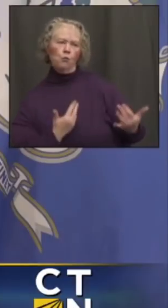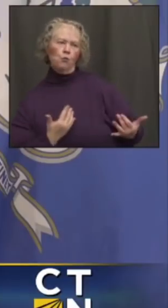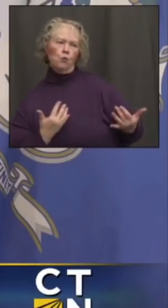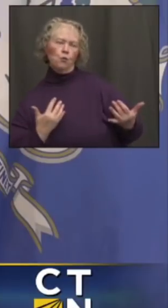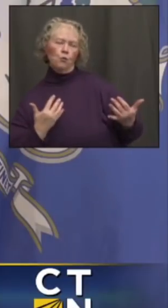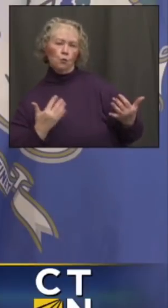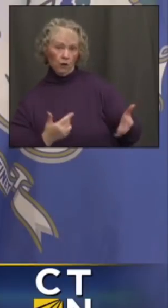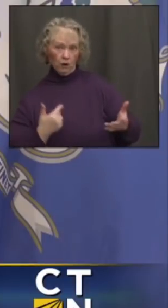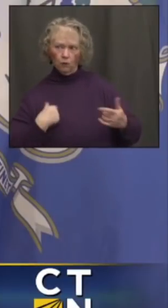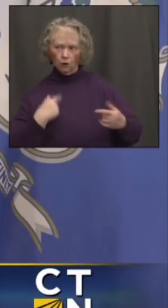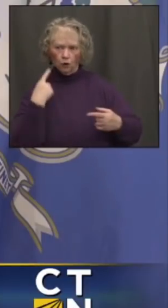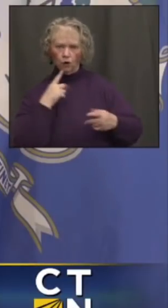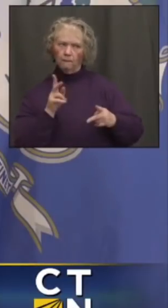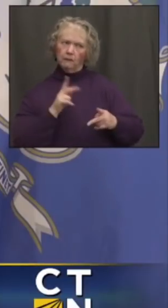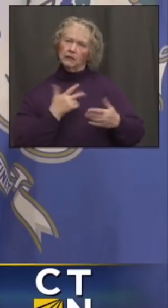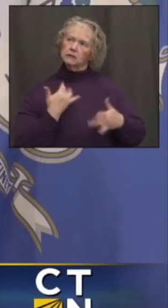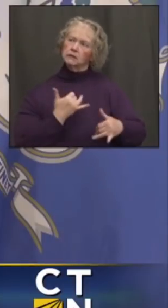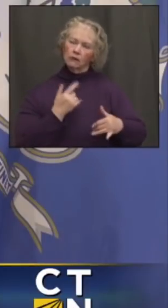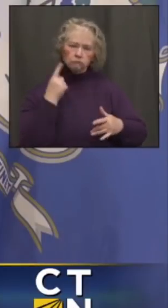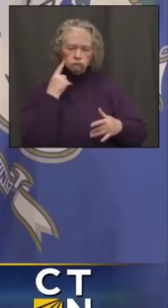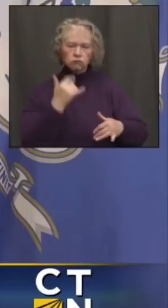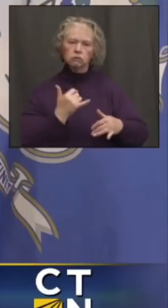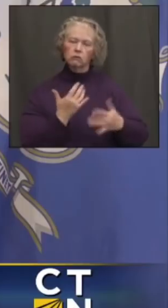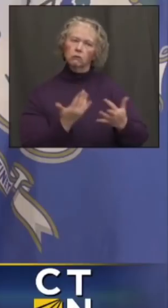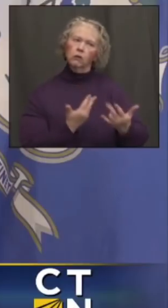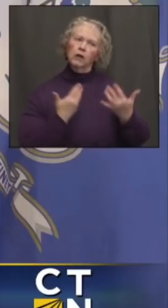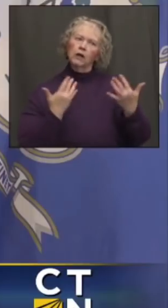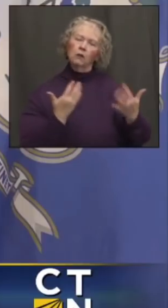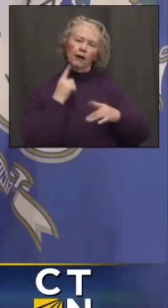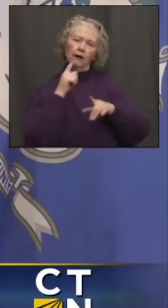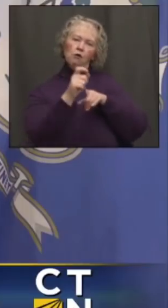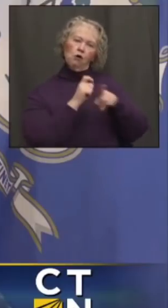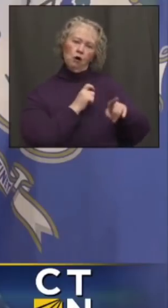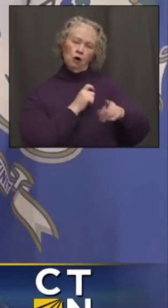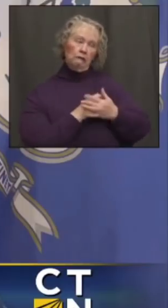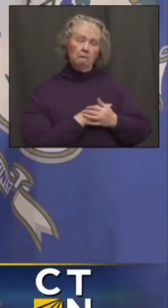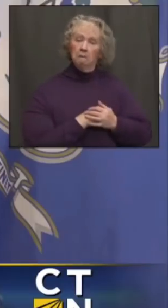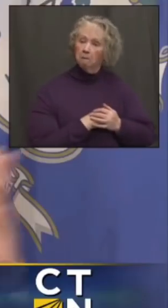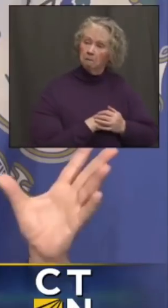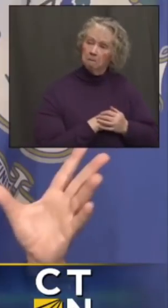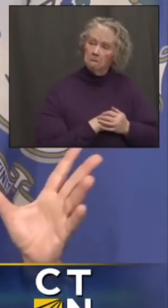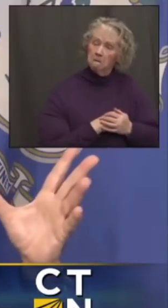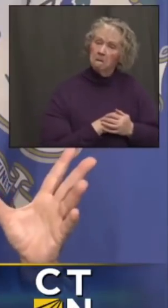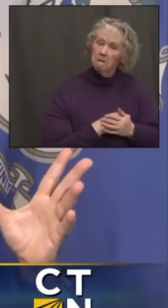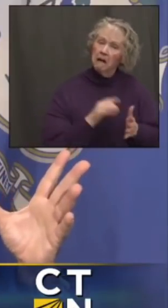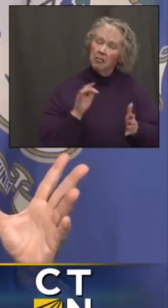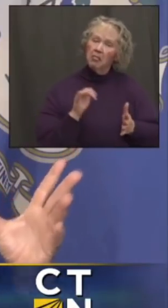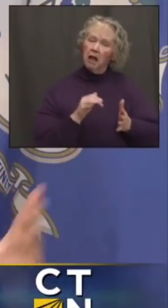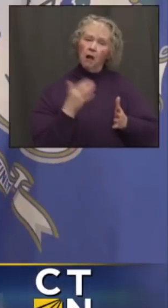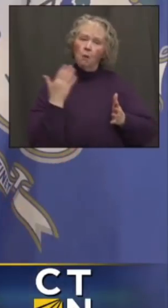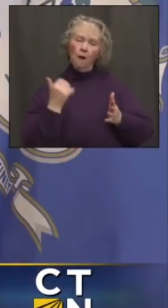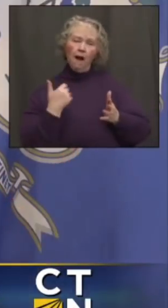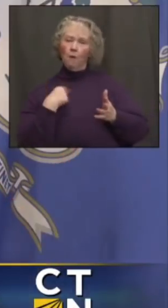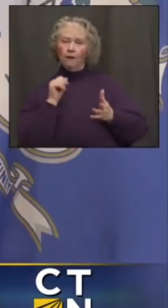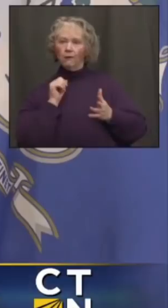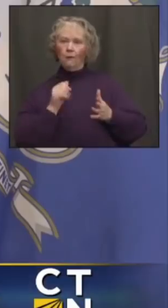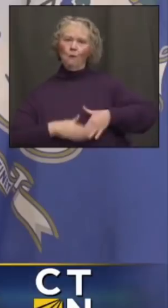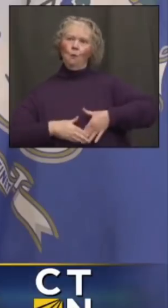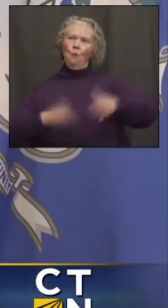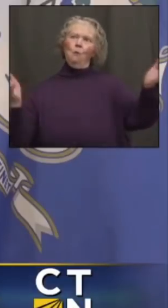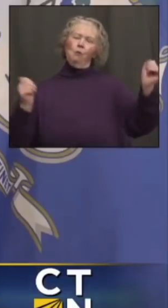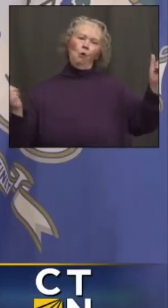of people who are eligible. Gotcha. And has the state also been tracking the wait times for calls to the assist